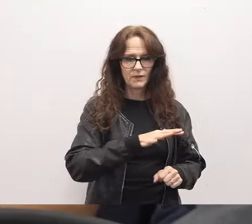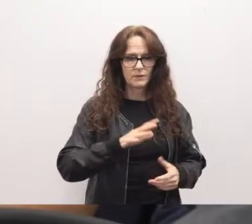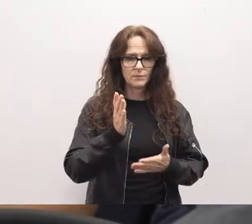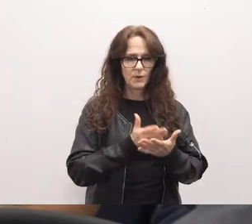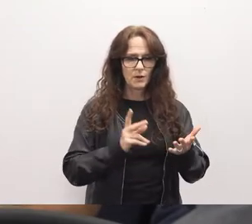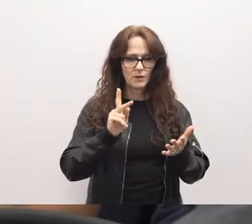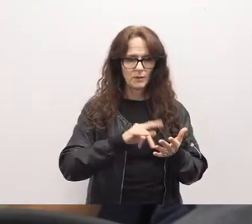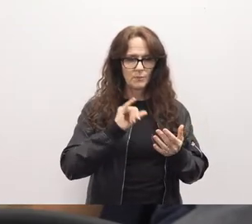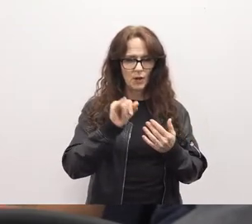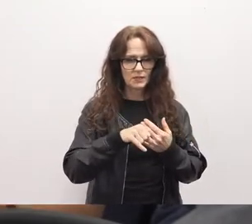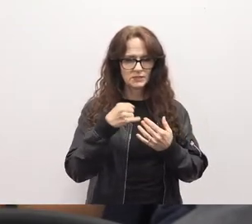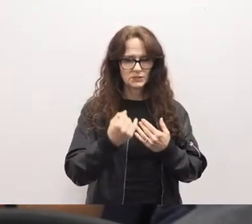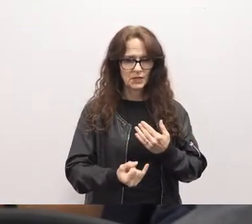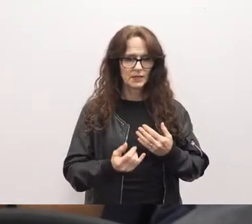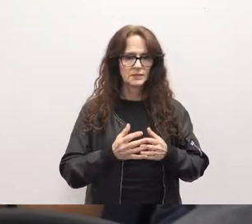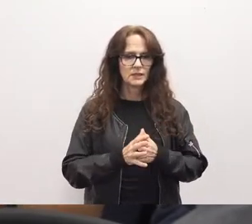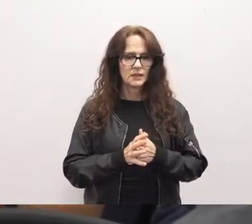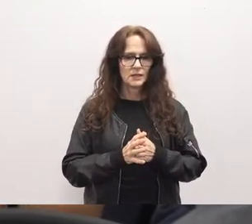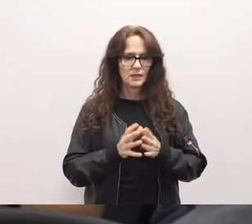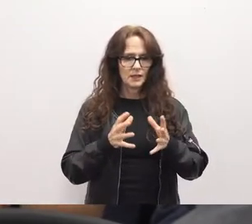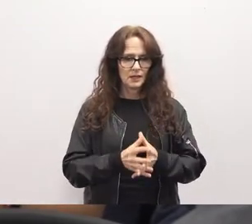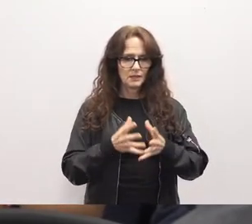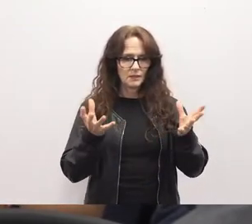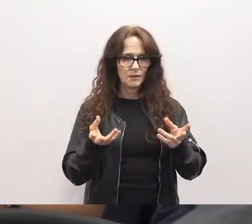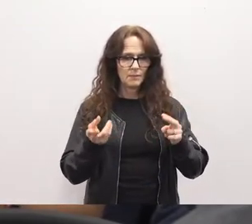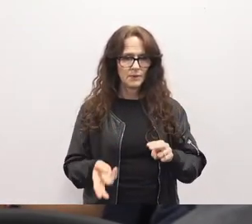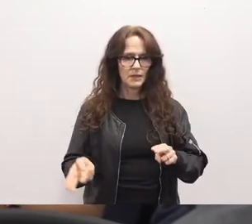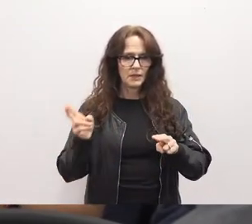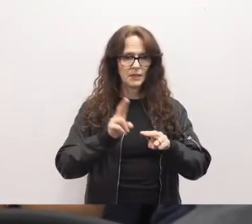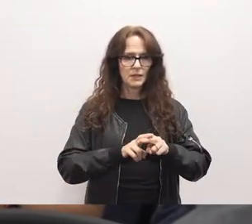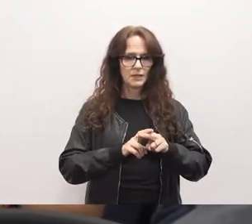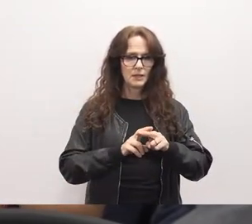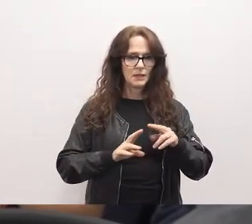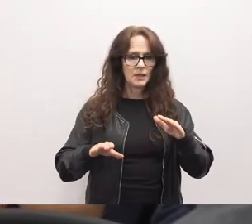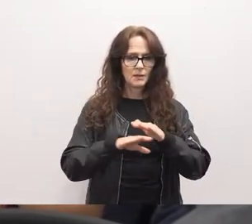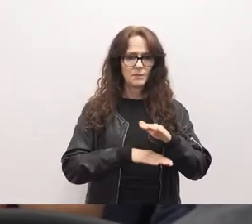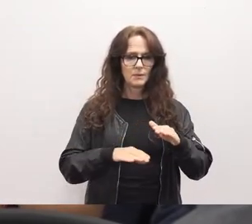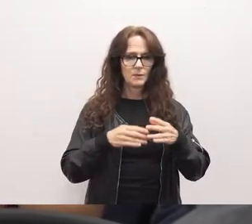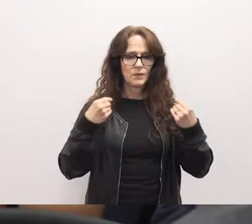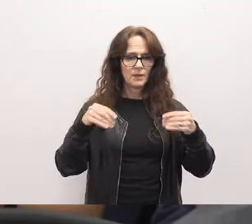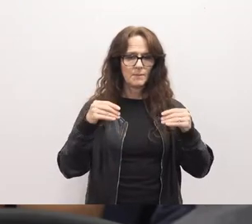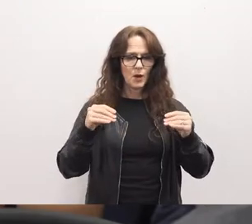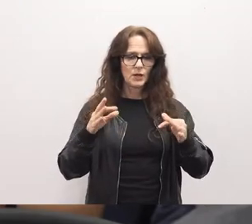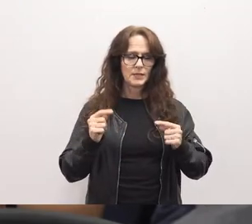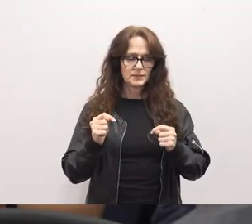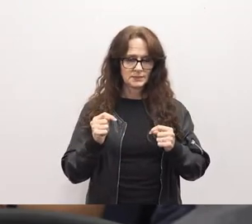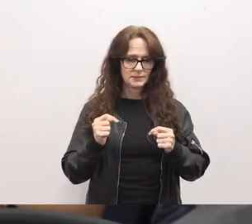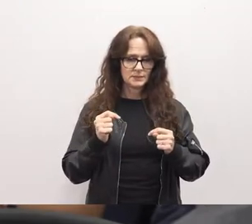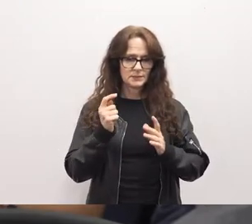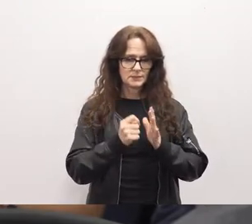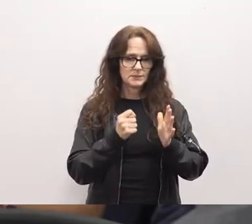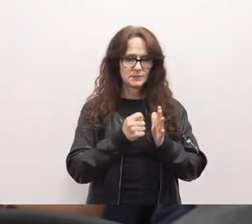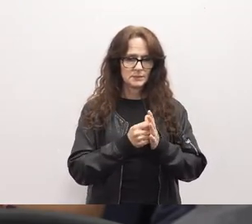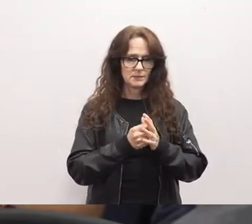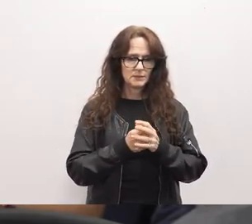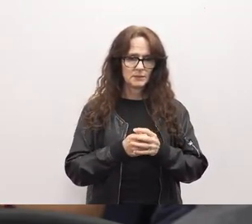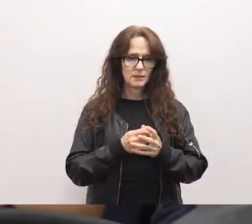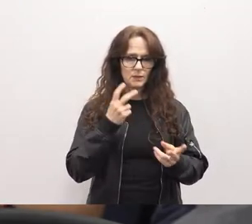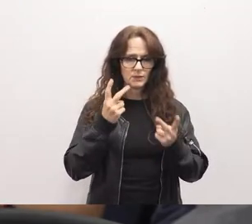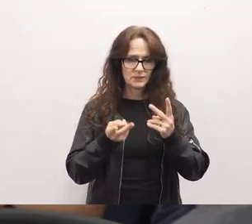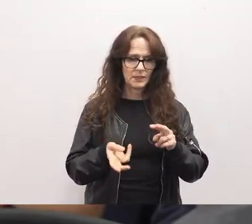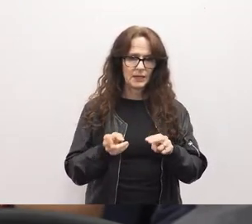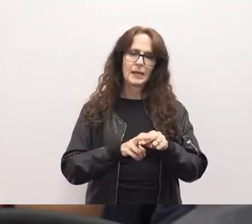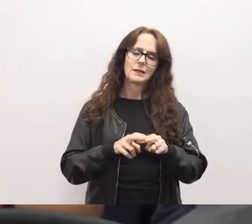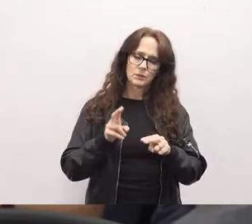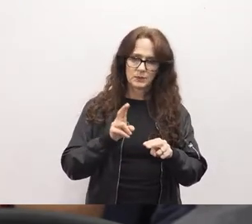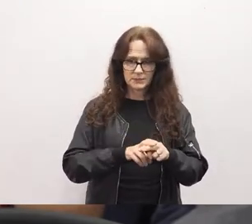project. It's a substantial increase, but that's basically in line with the market. We still continue to see